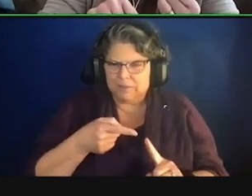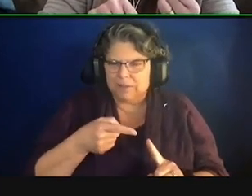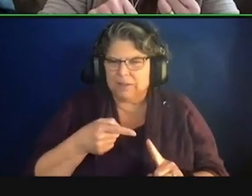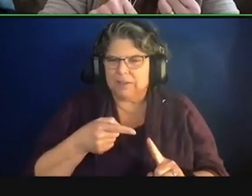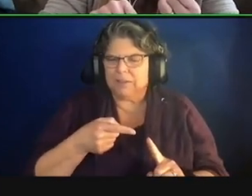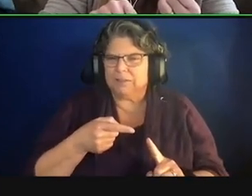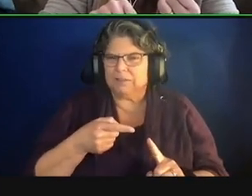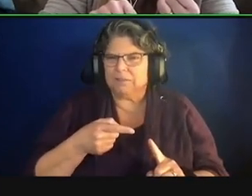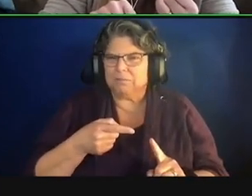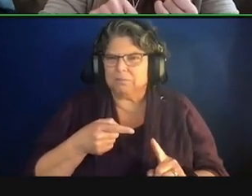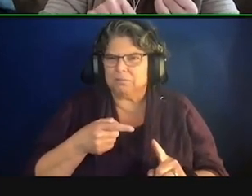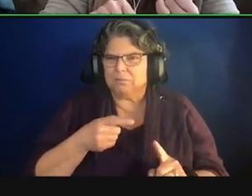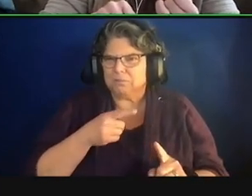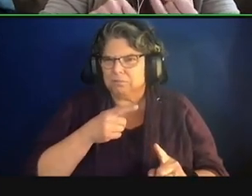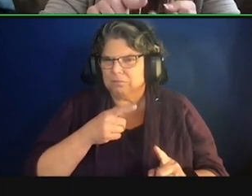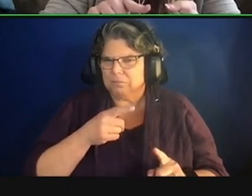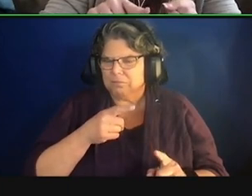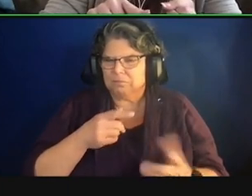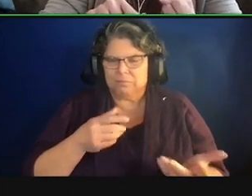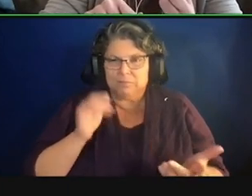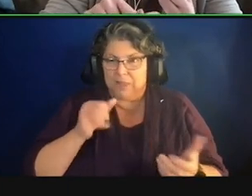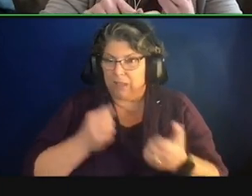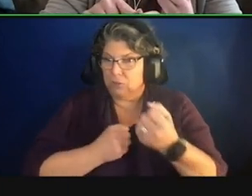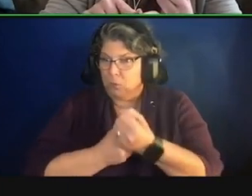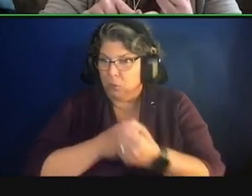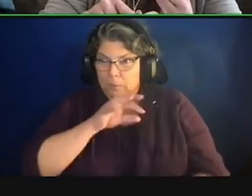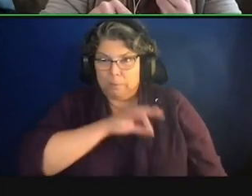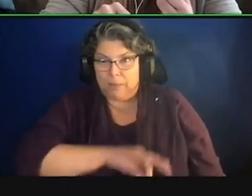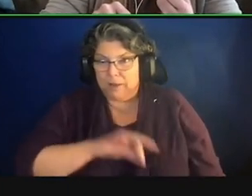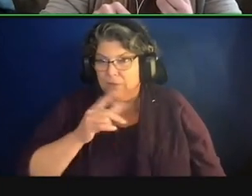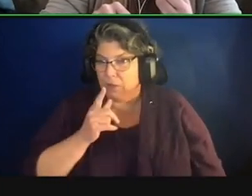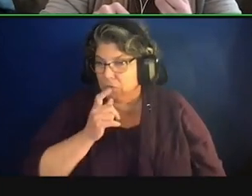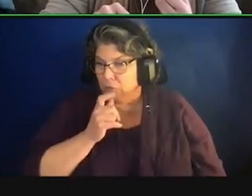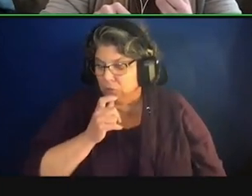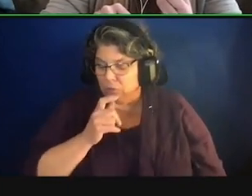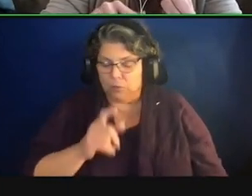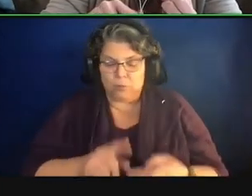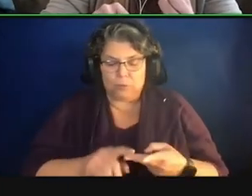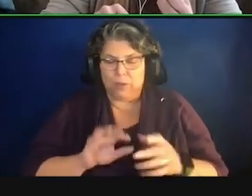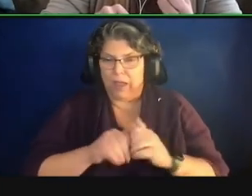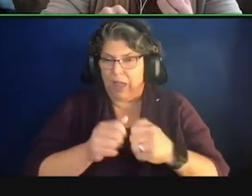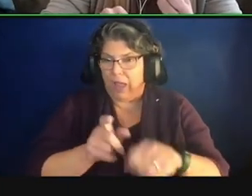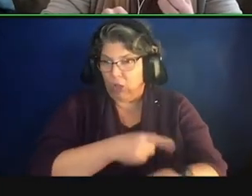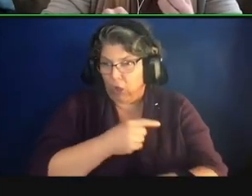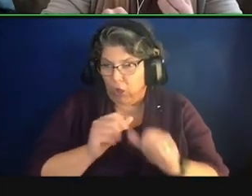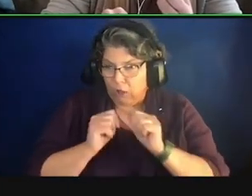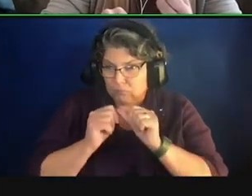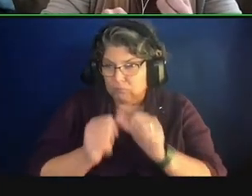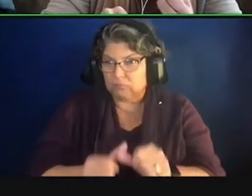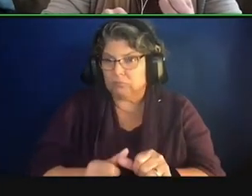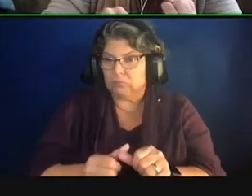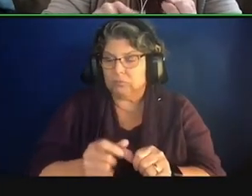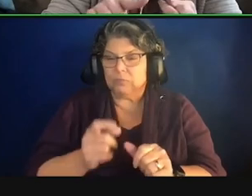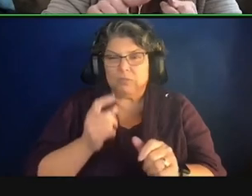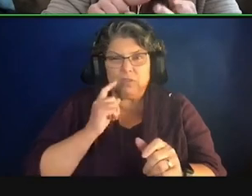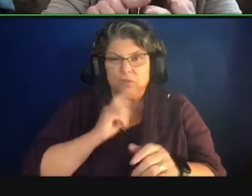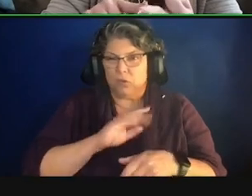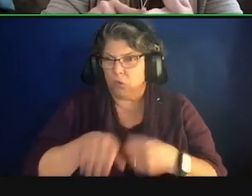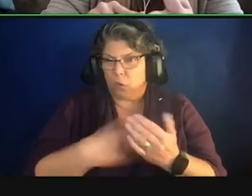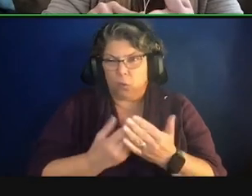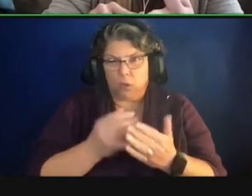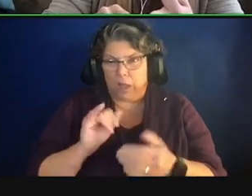that support is benefiting. The duration is for the length of the annual